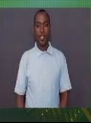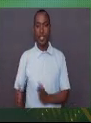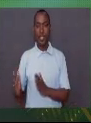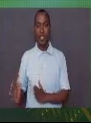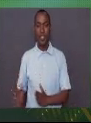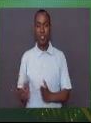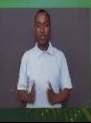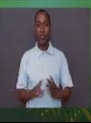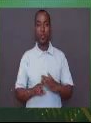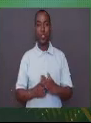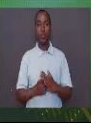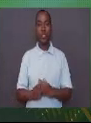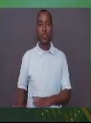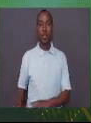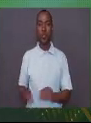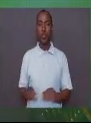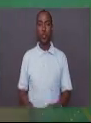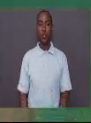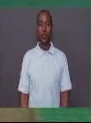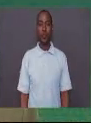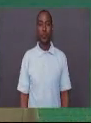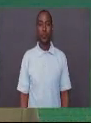ready to begin, students?